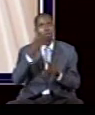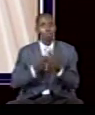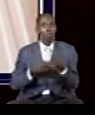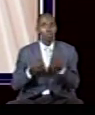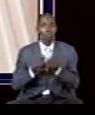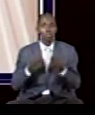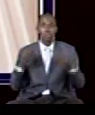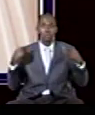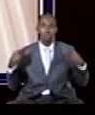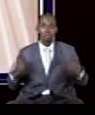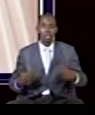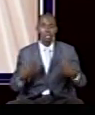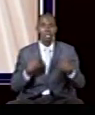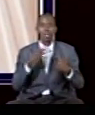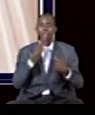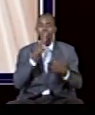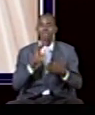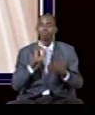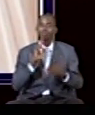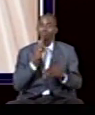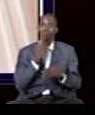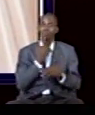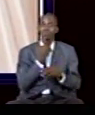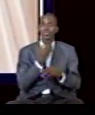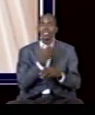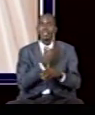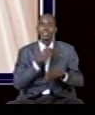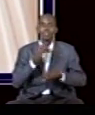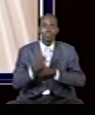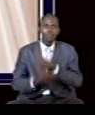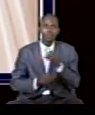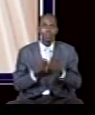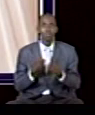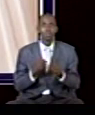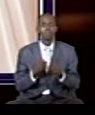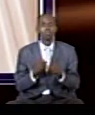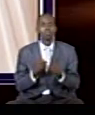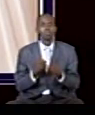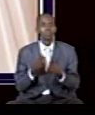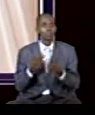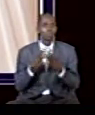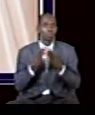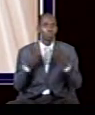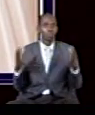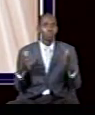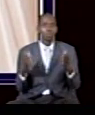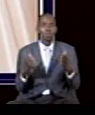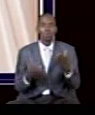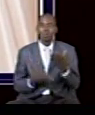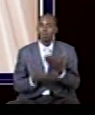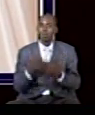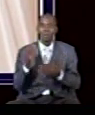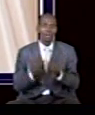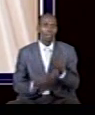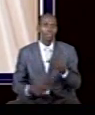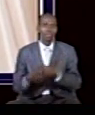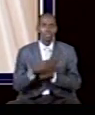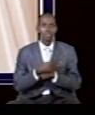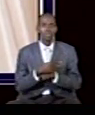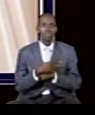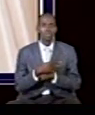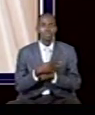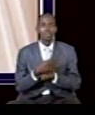pain had been intensified, and I suffered from morning to night, almost every day. I